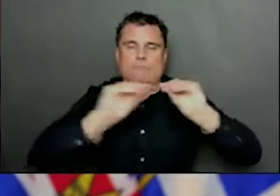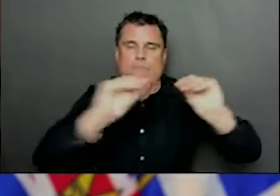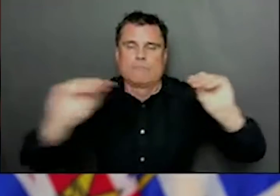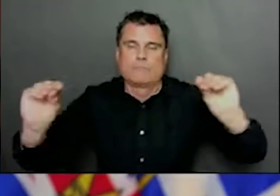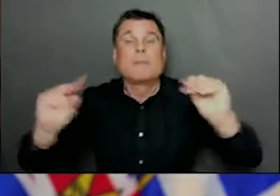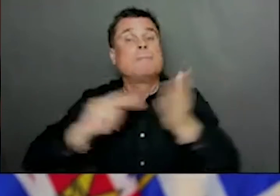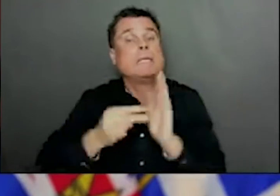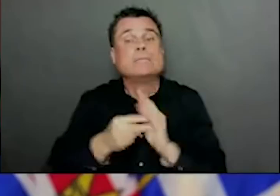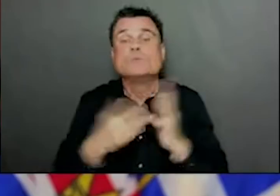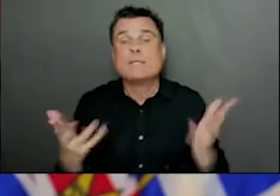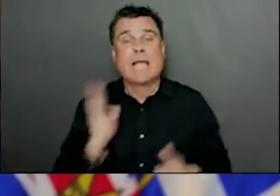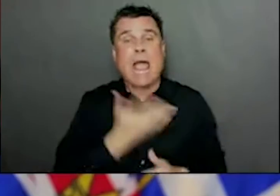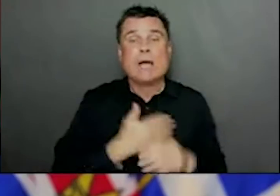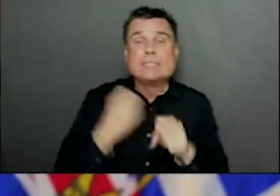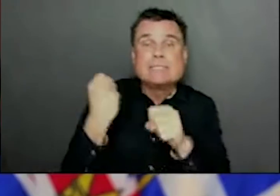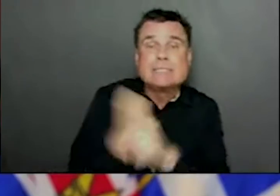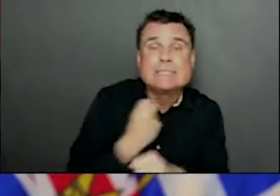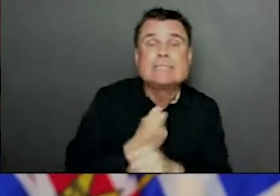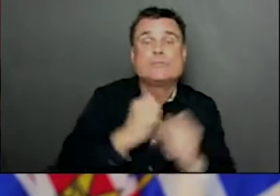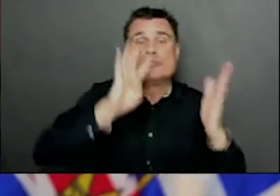lab results may be